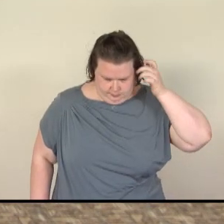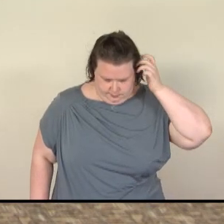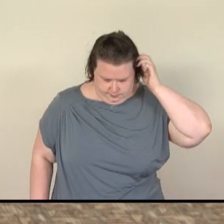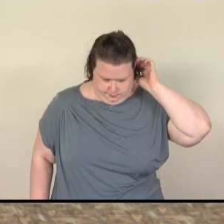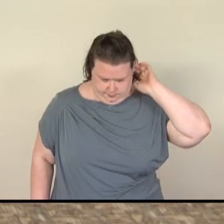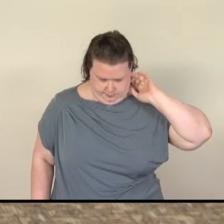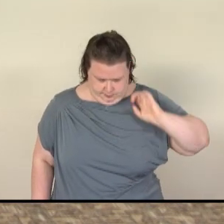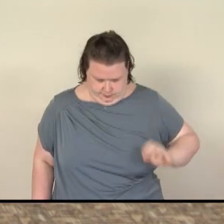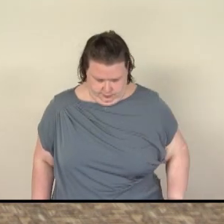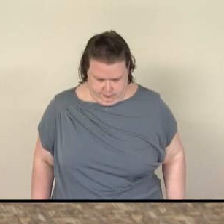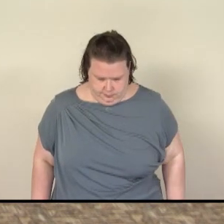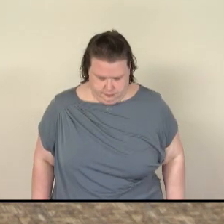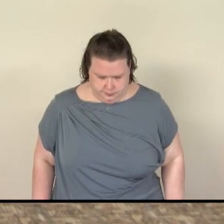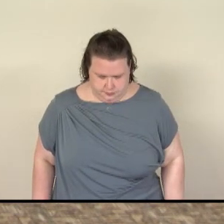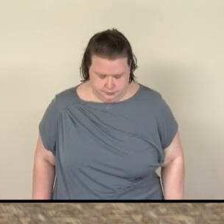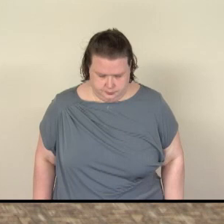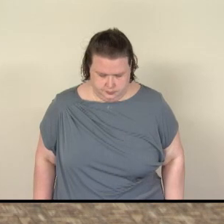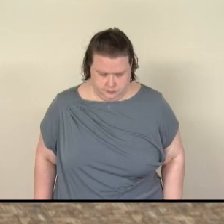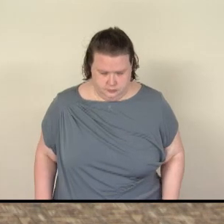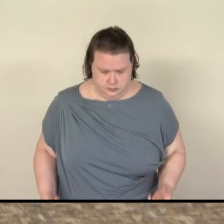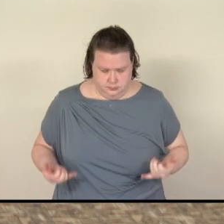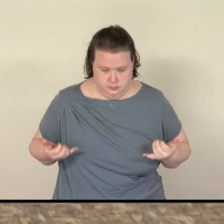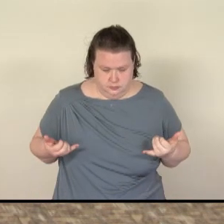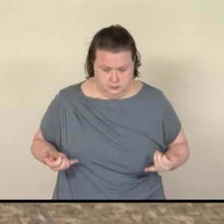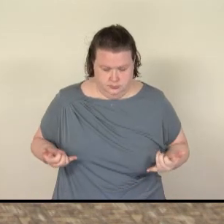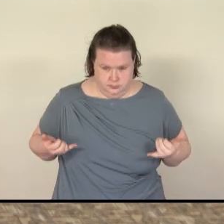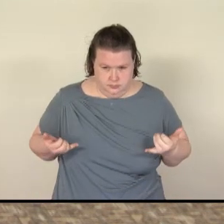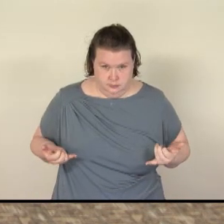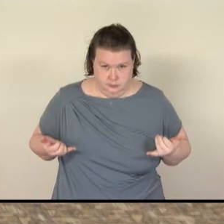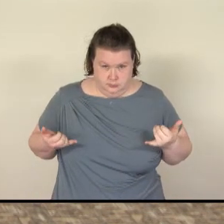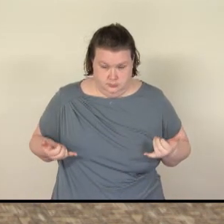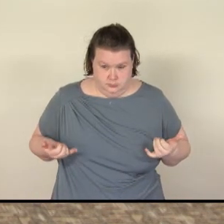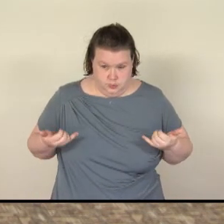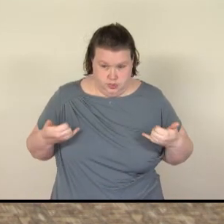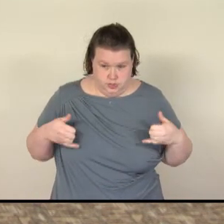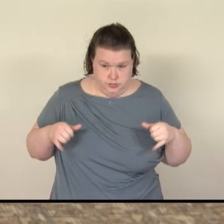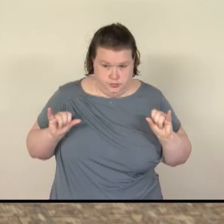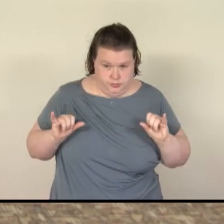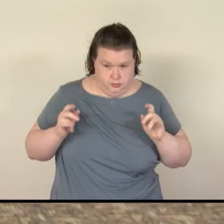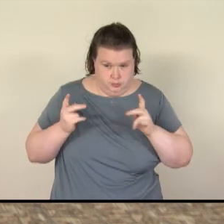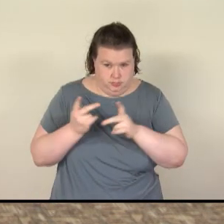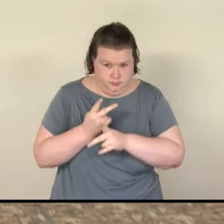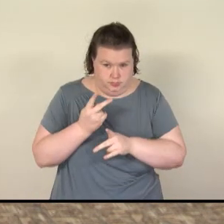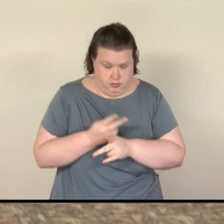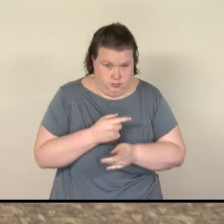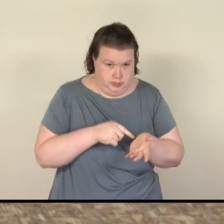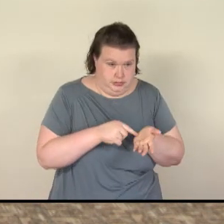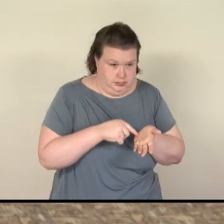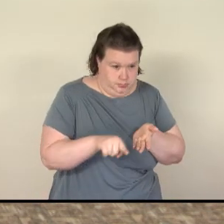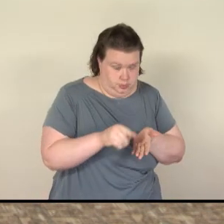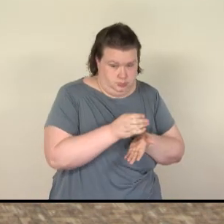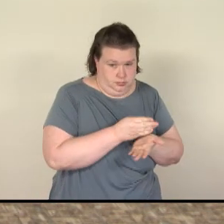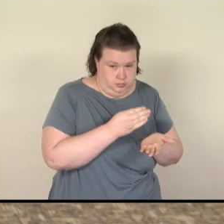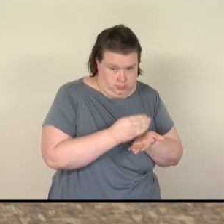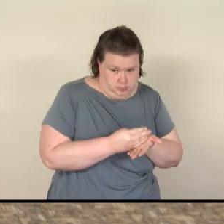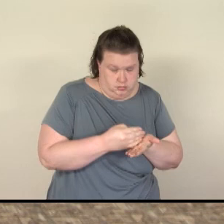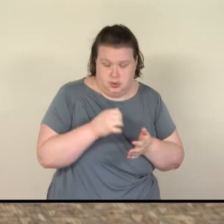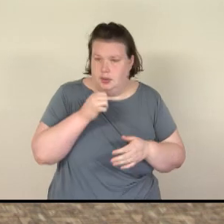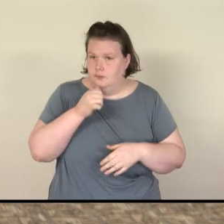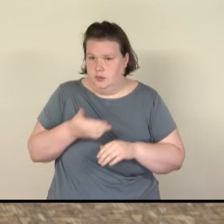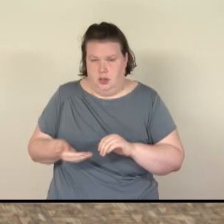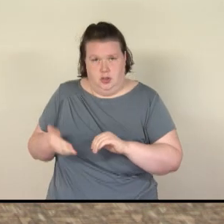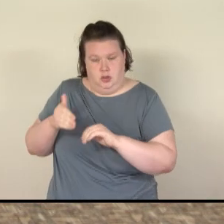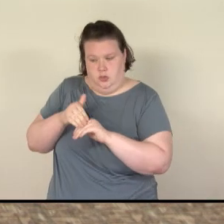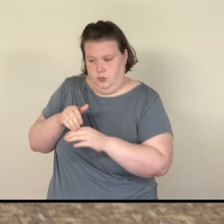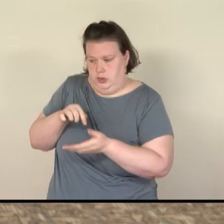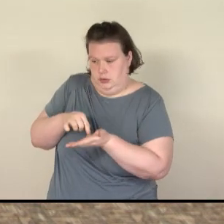time, we are still building the expenditures budgets. I have not increased the allocations to the campuses